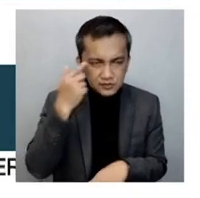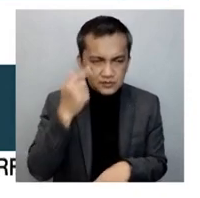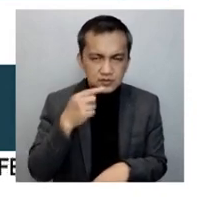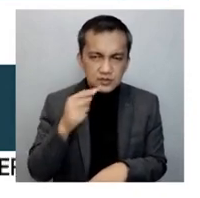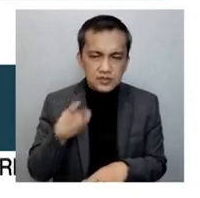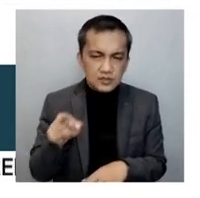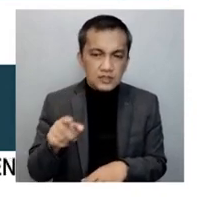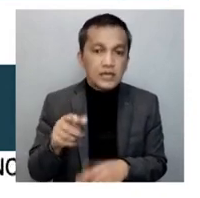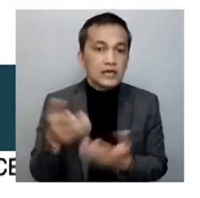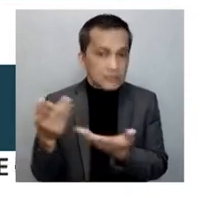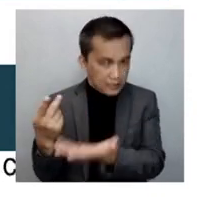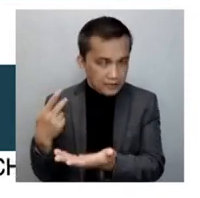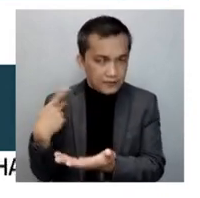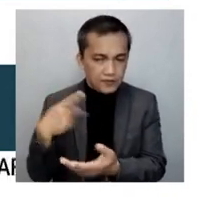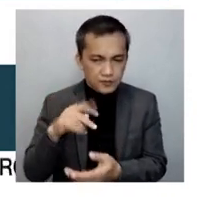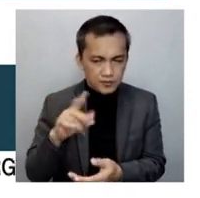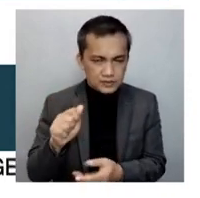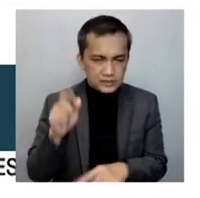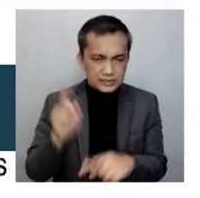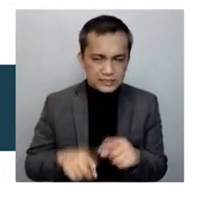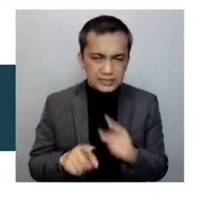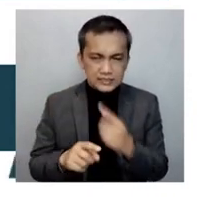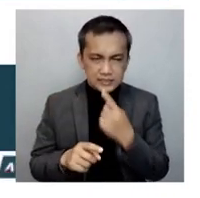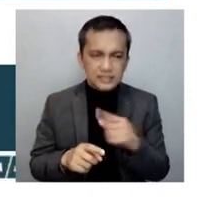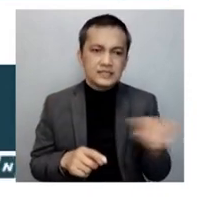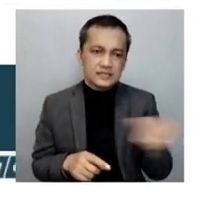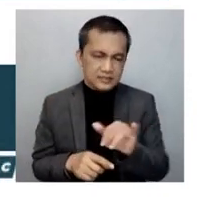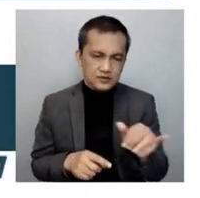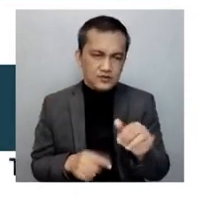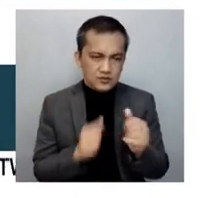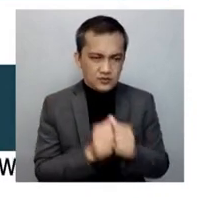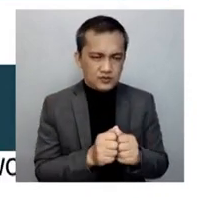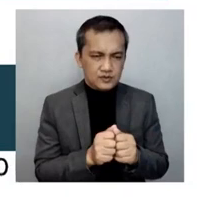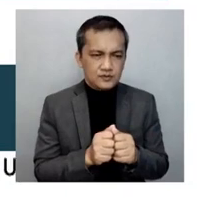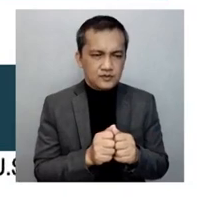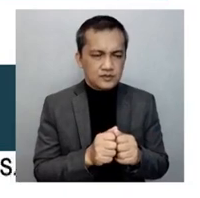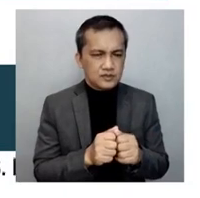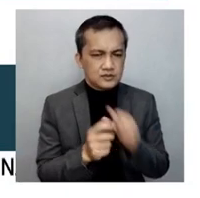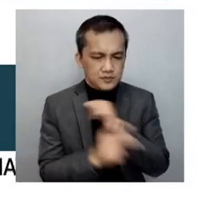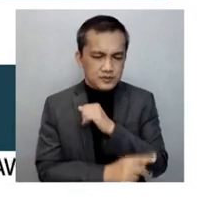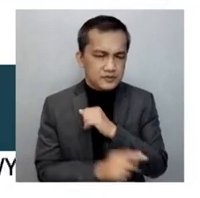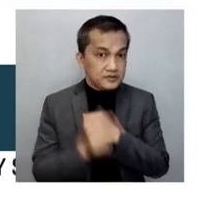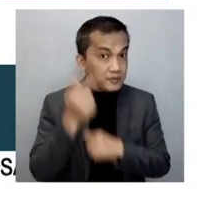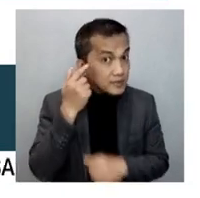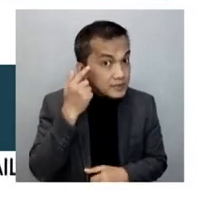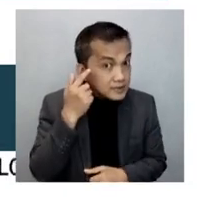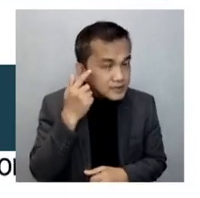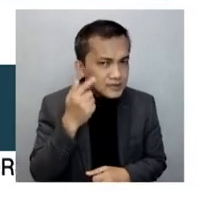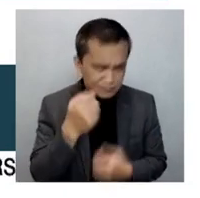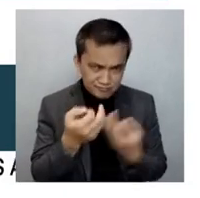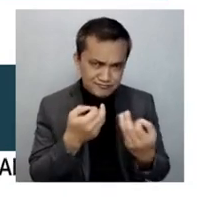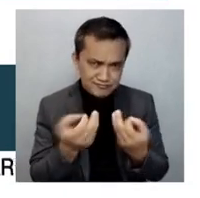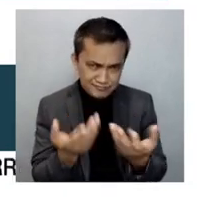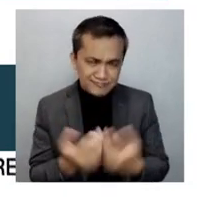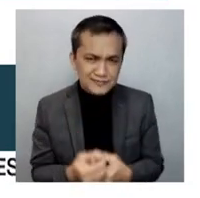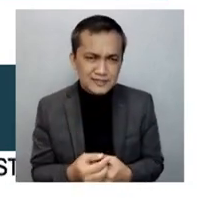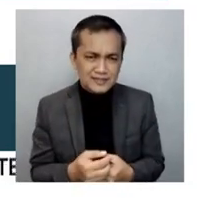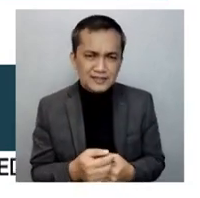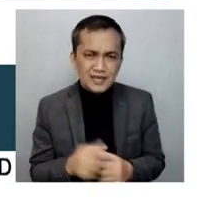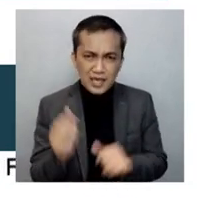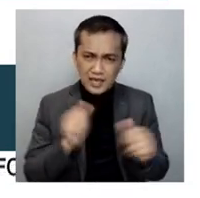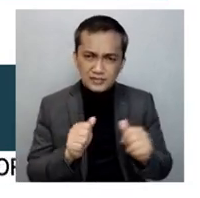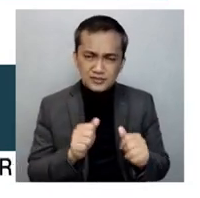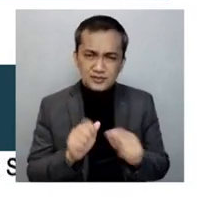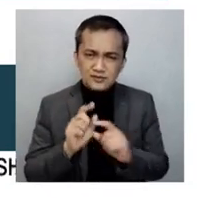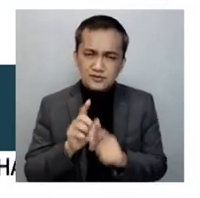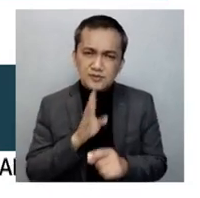Pola, can't necessarily say the same with regard to the provincial government. How do you explain that and your action to what she